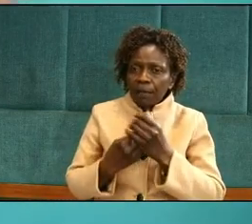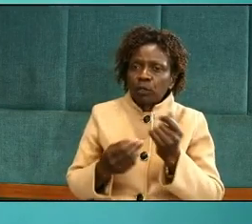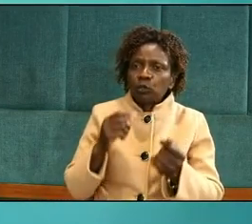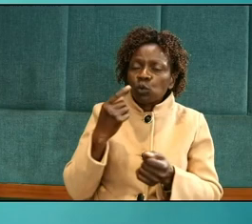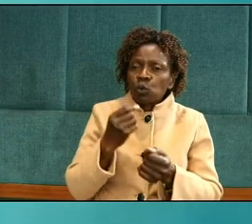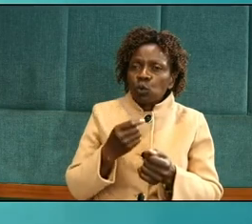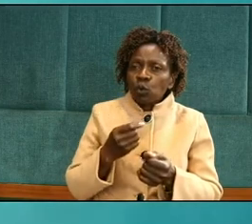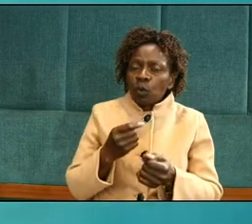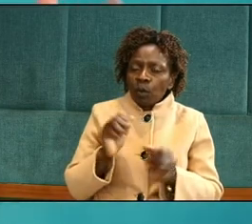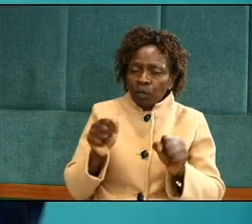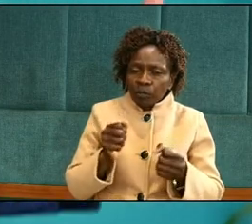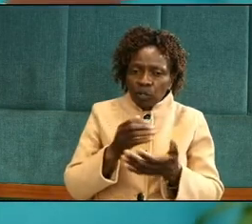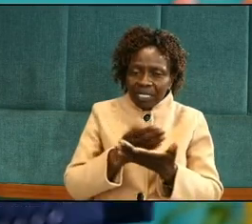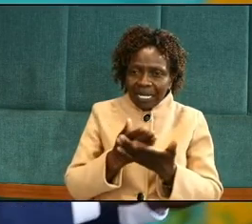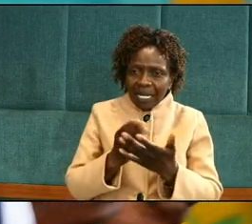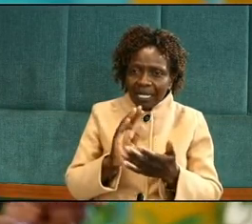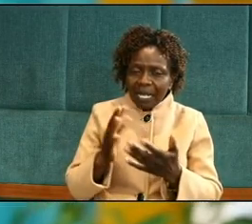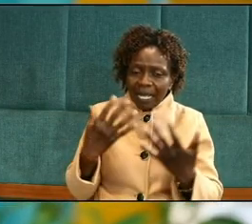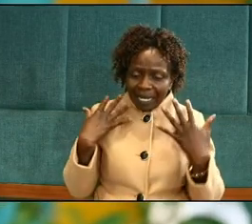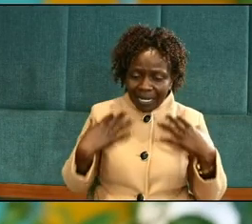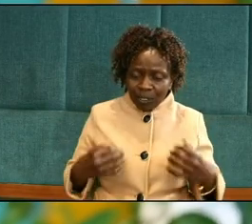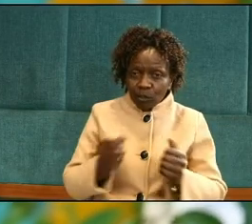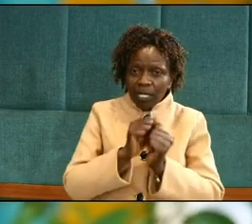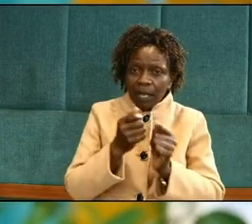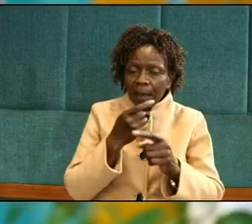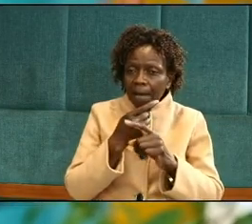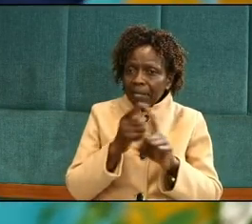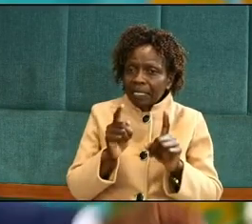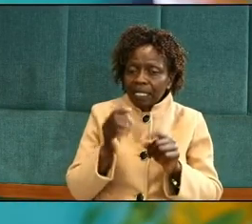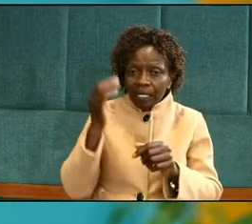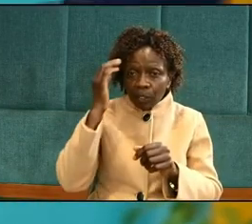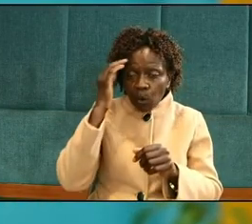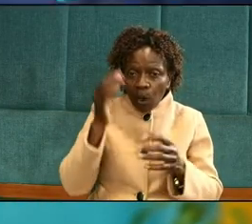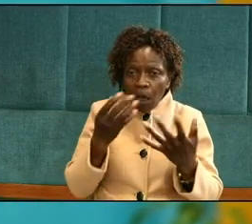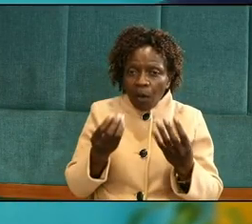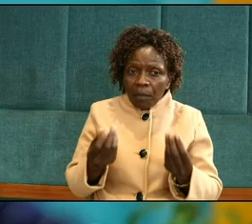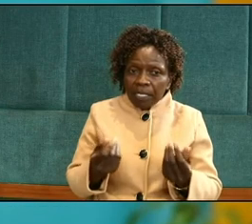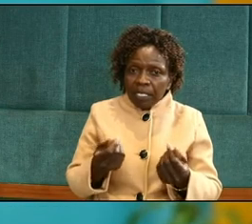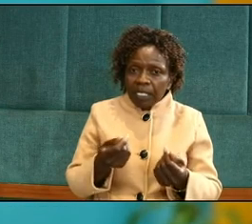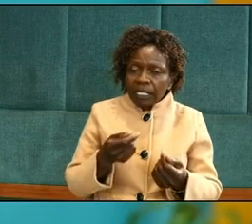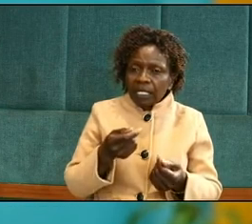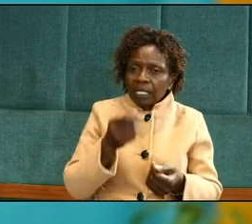rather would share their nakedness together but don't even know how much each